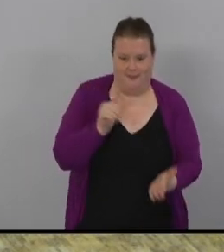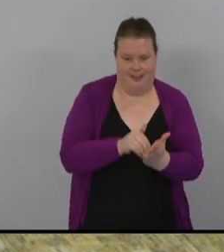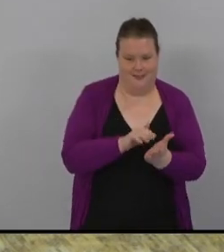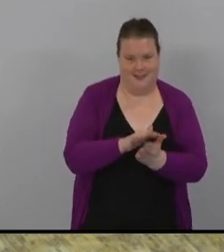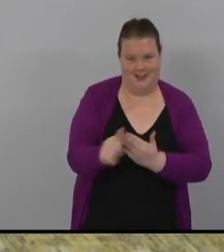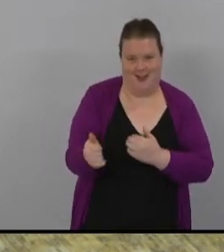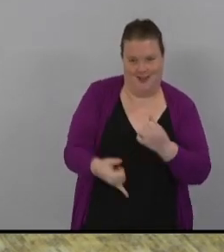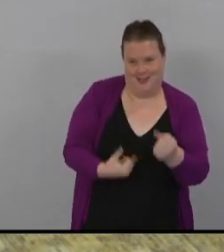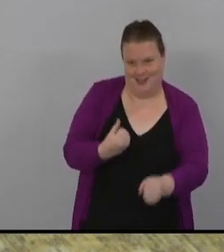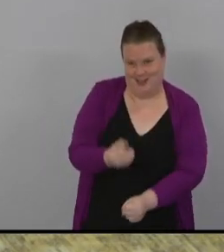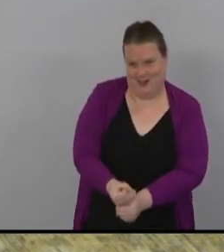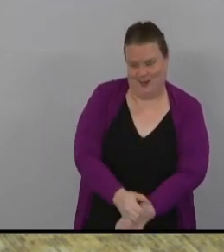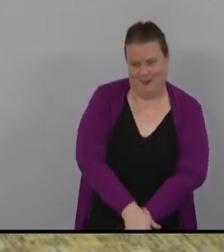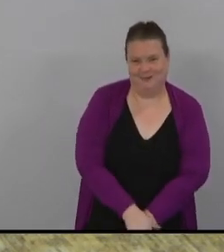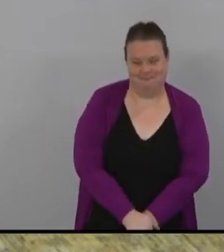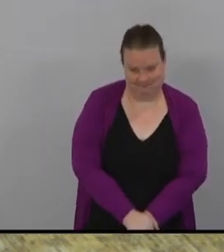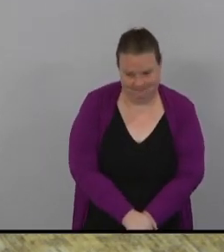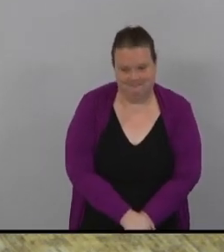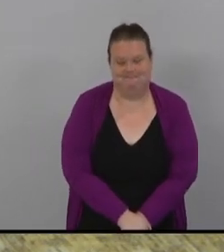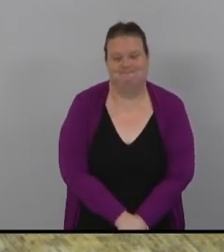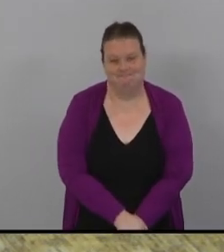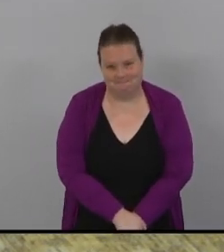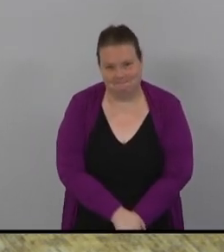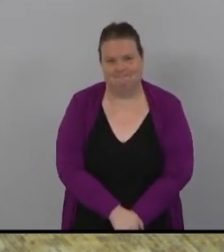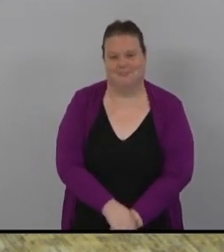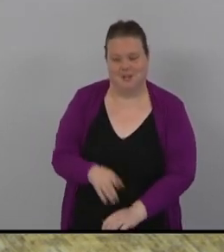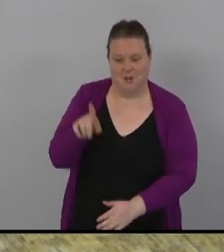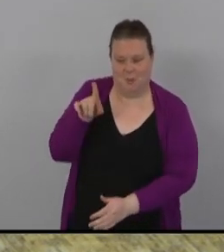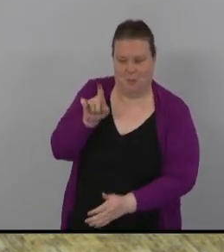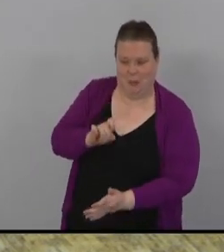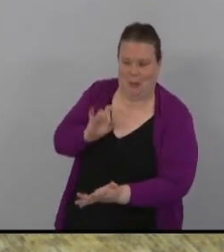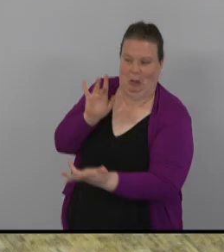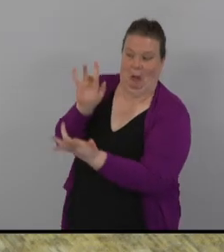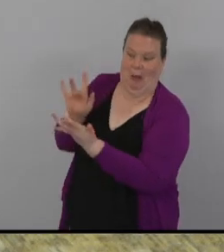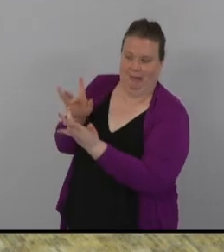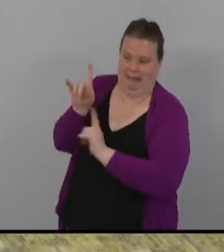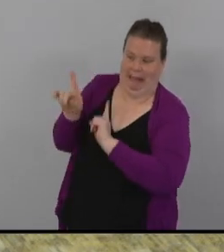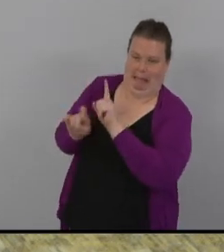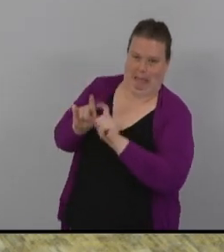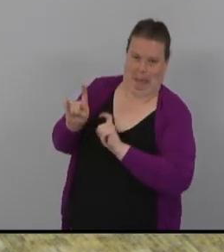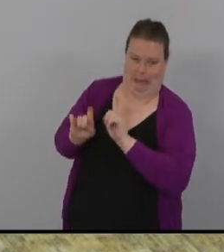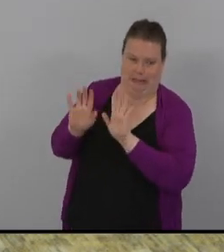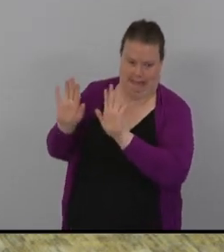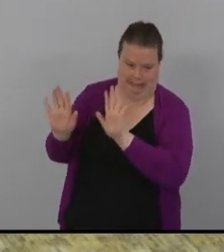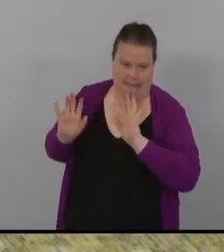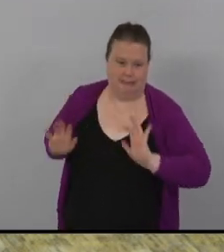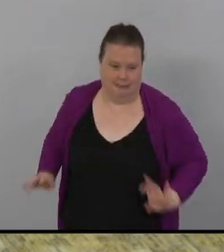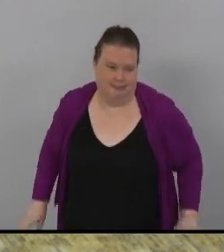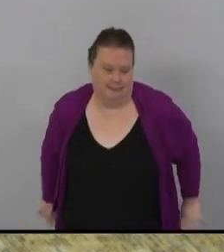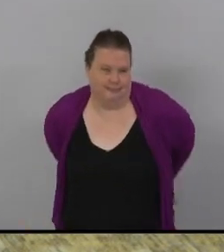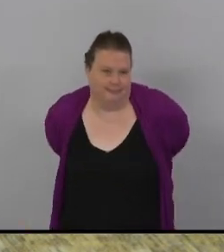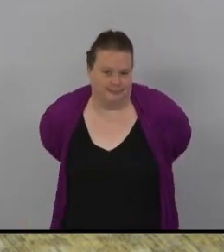$85,000 this year. So we're going to check that out, right? Anyway,